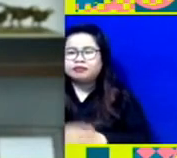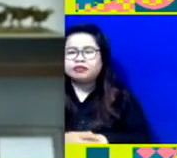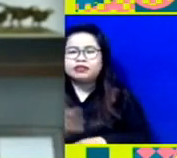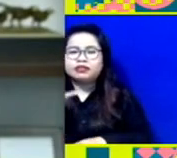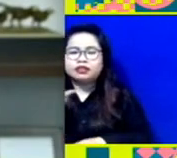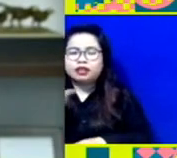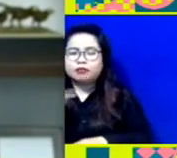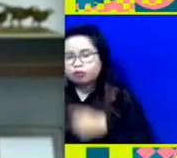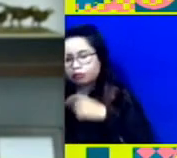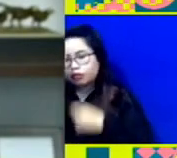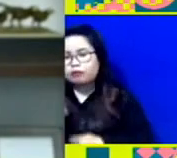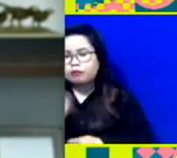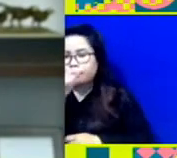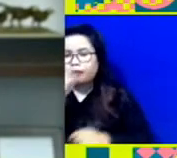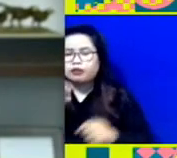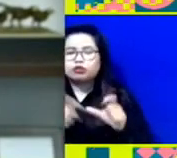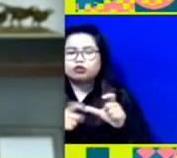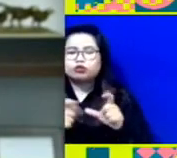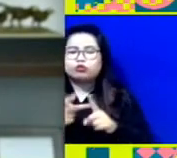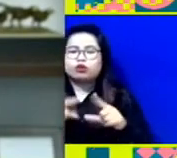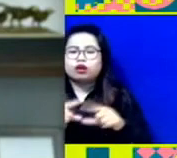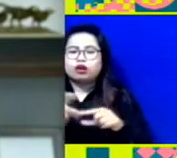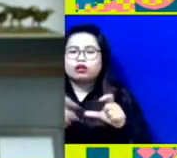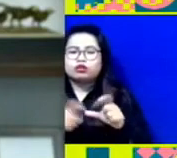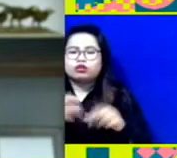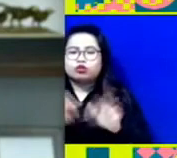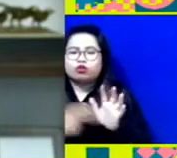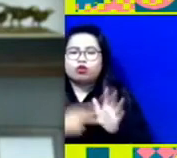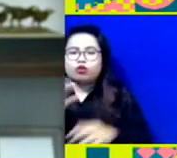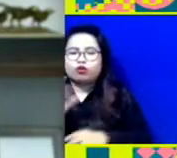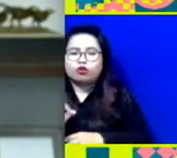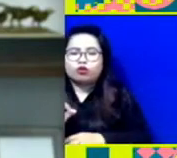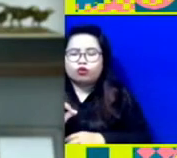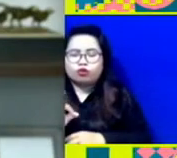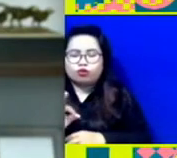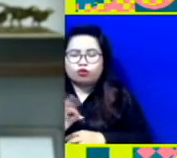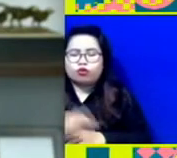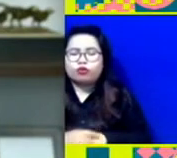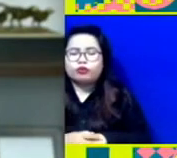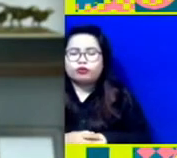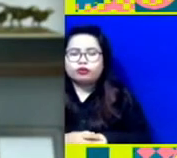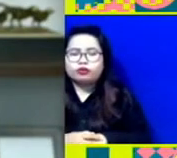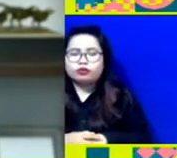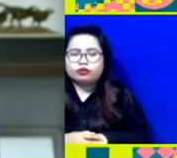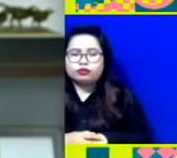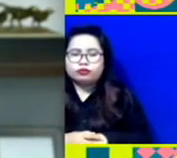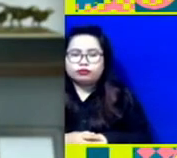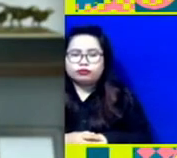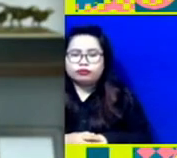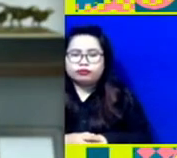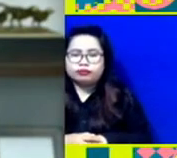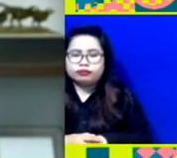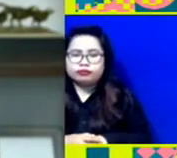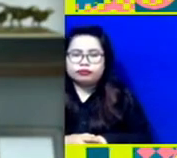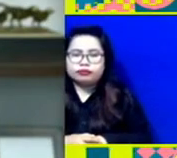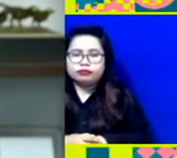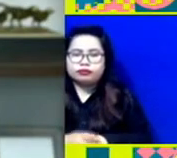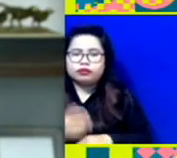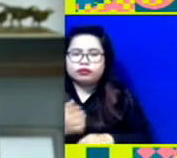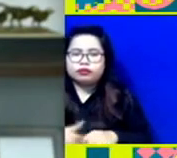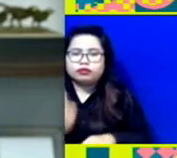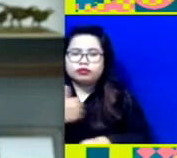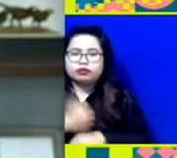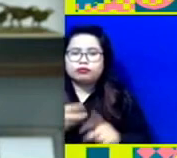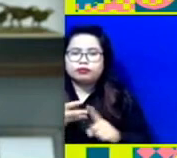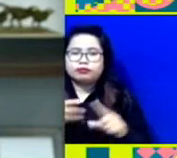Arfa, Minister for National Development Planning, or Bappenas. Yang kami hormati Bapak Kartika Wirjo